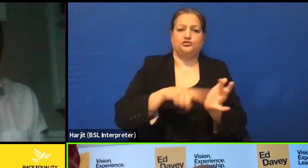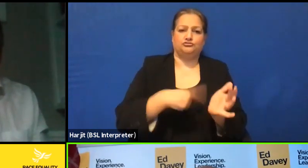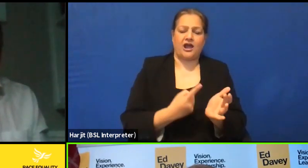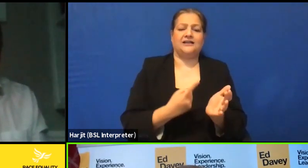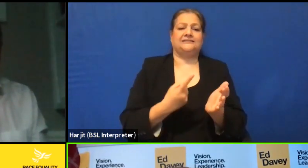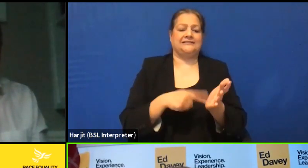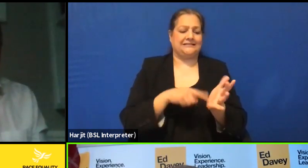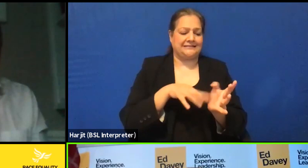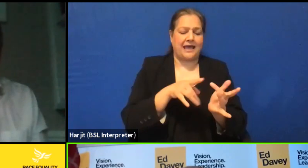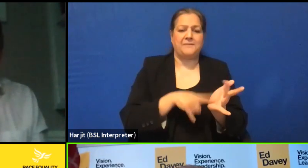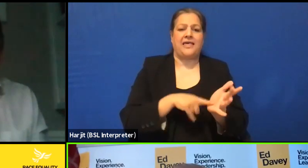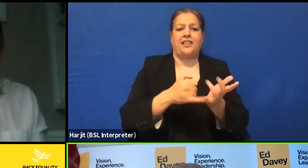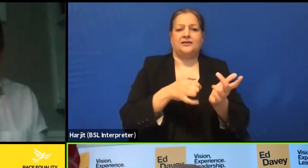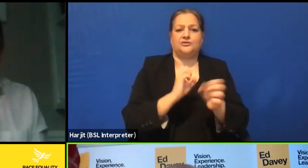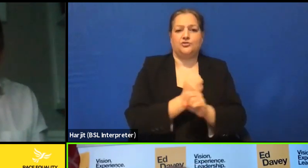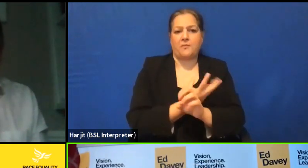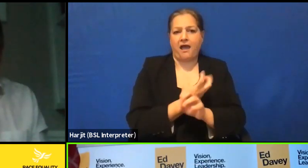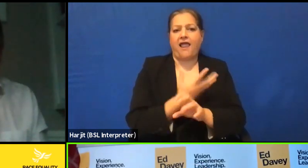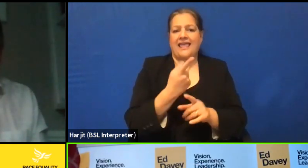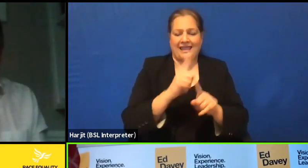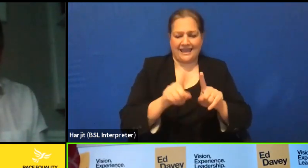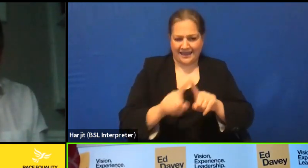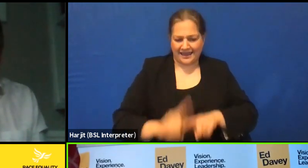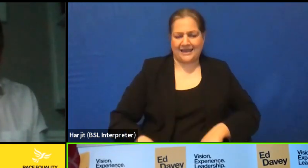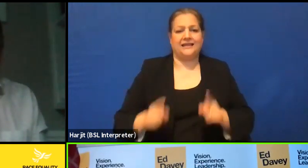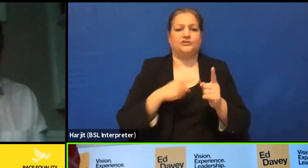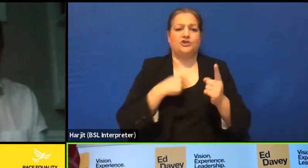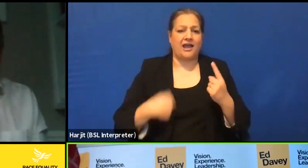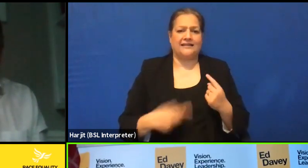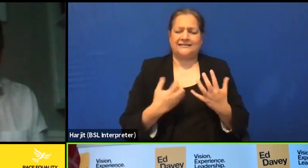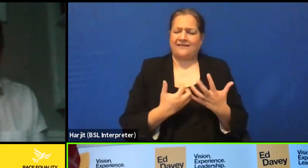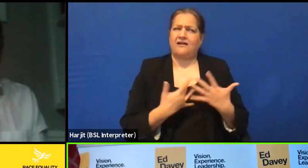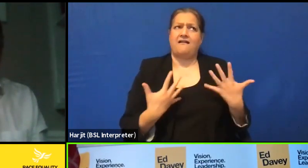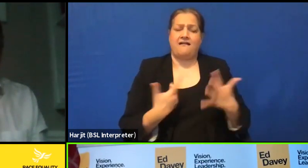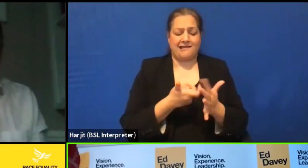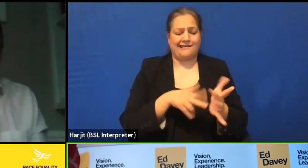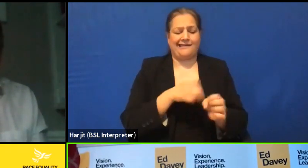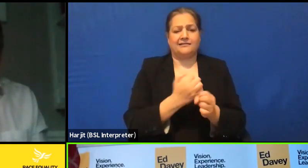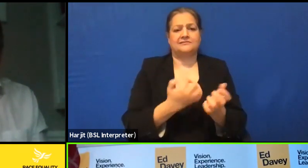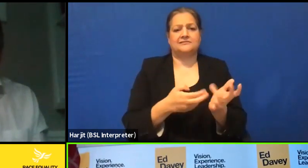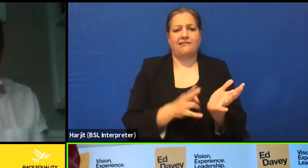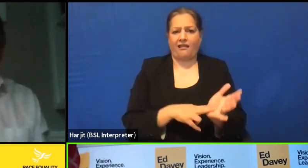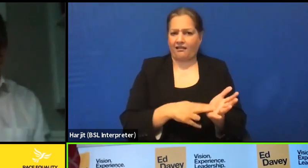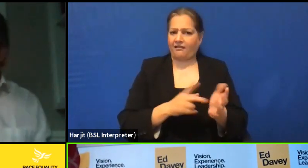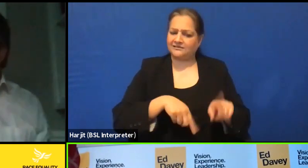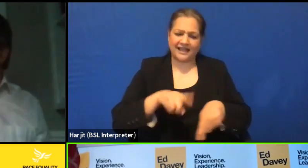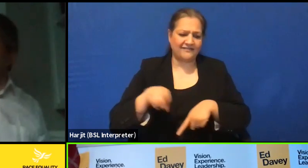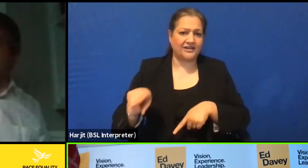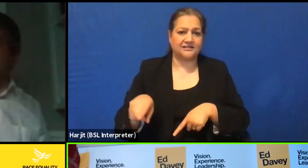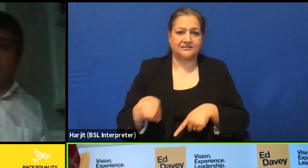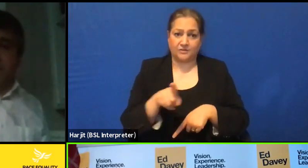population, Somali, Chinese. We're very diverse actually in Kingston. You'd be surprised. Well,